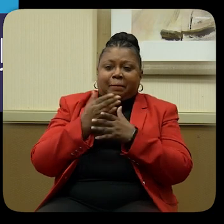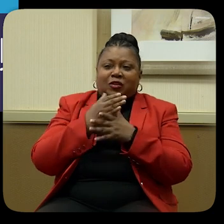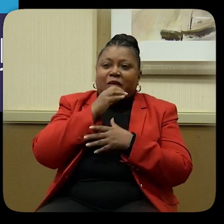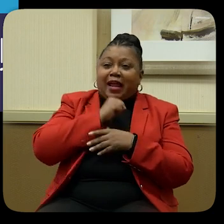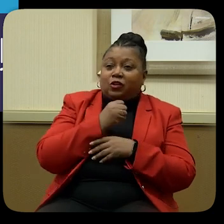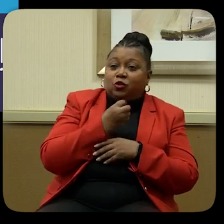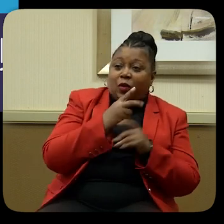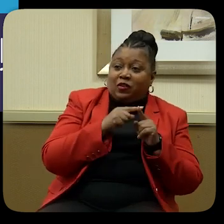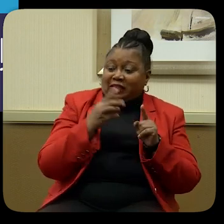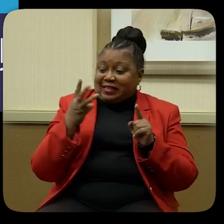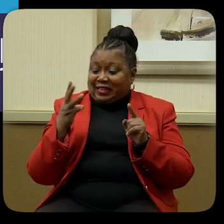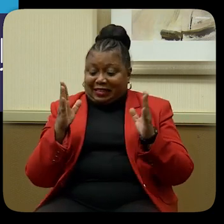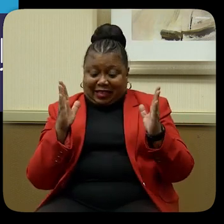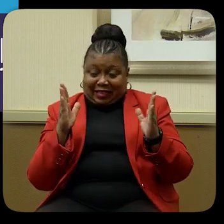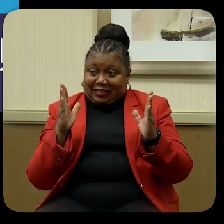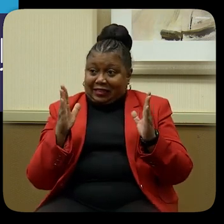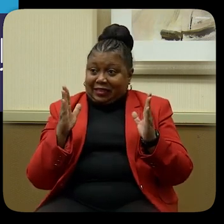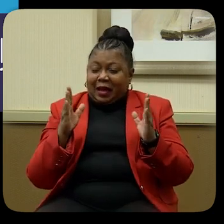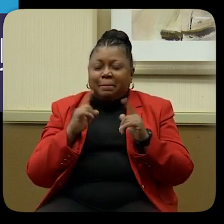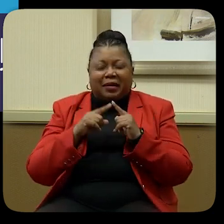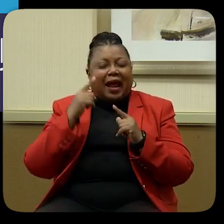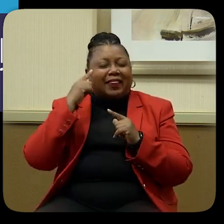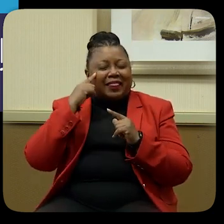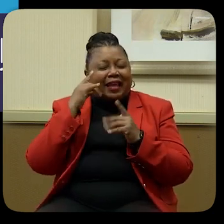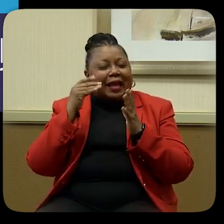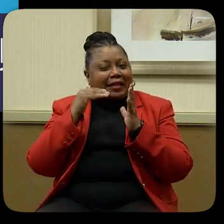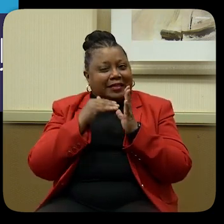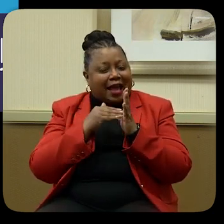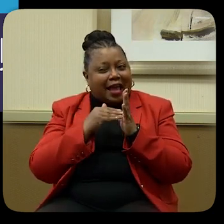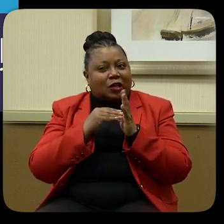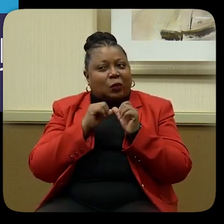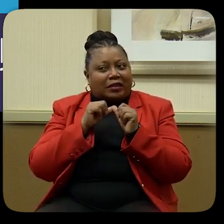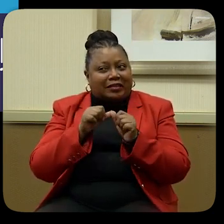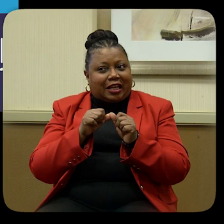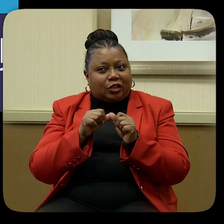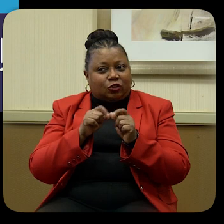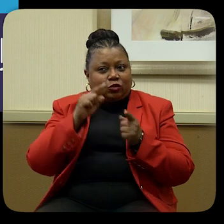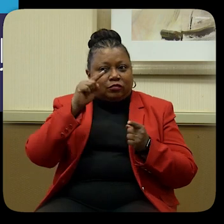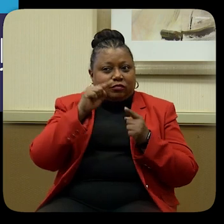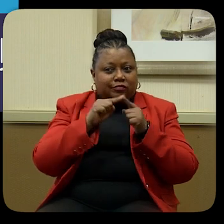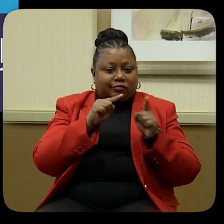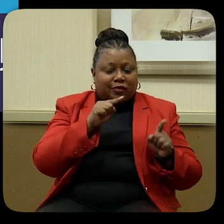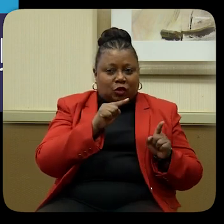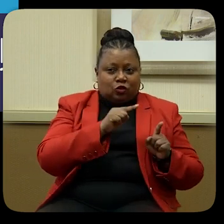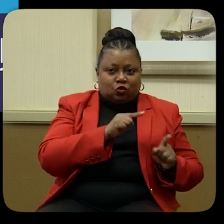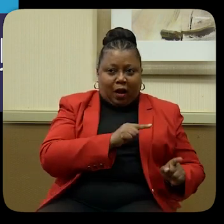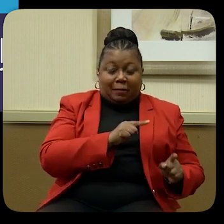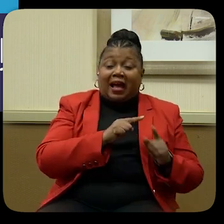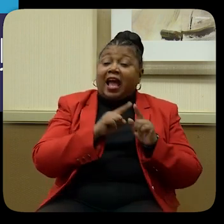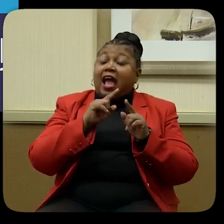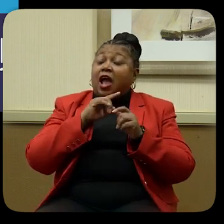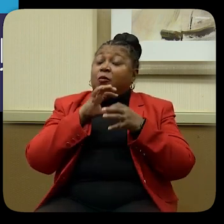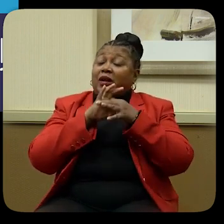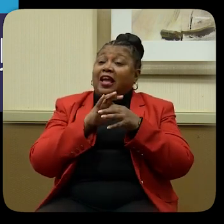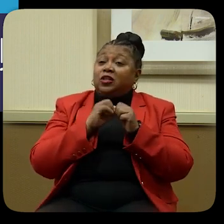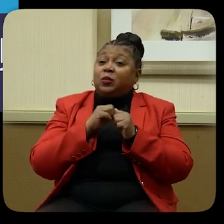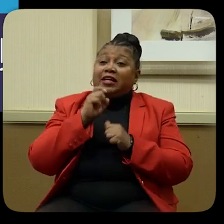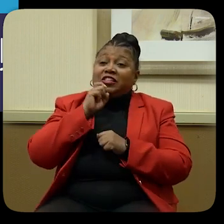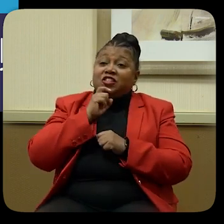between the ages of 12 and 16. But I think that, again, will continue to drop. In terms of gender